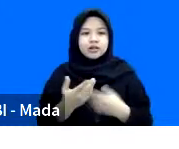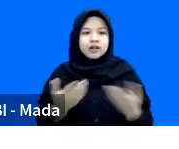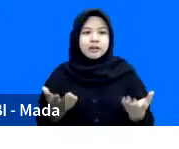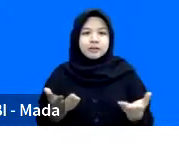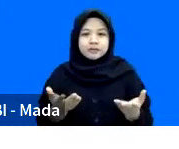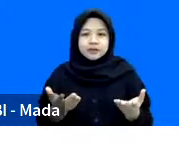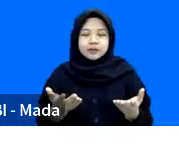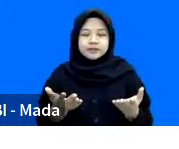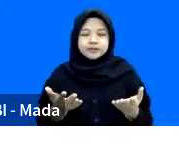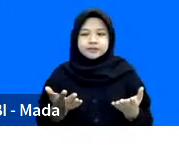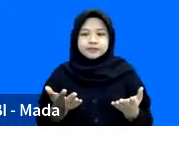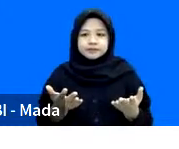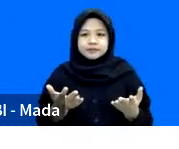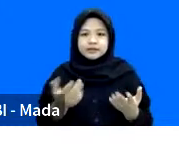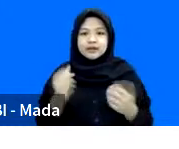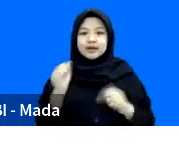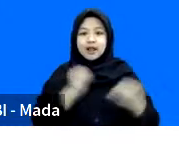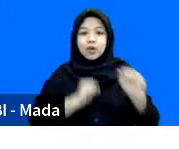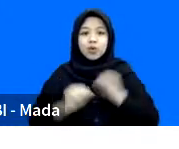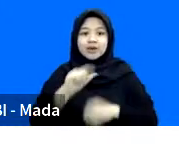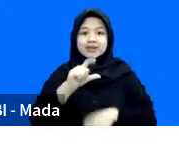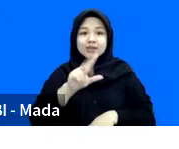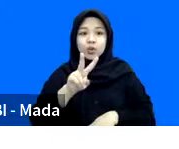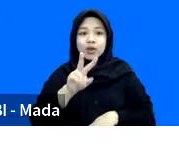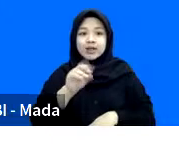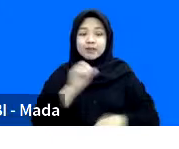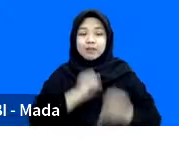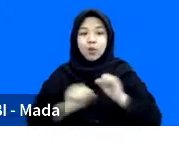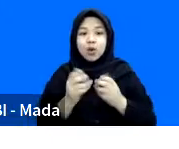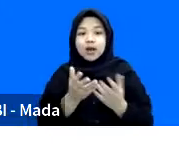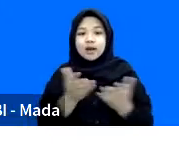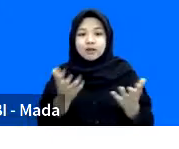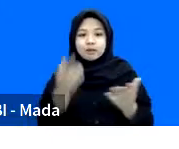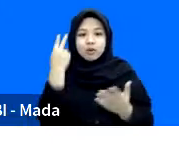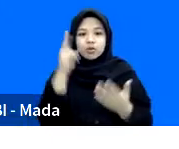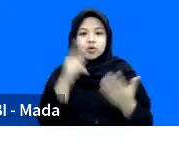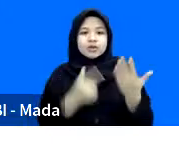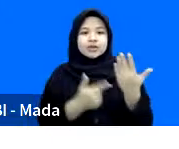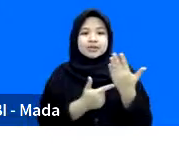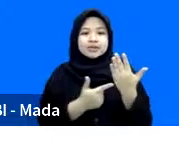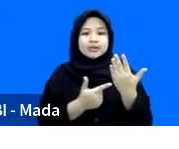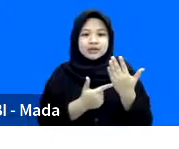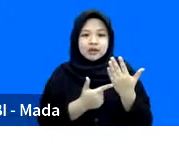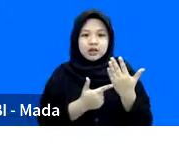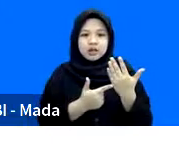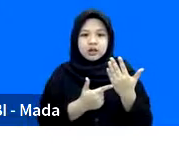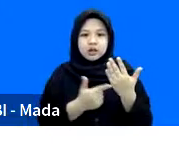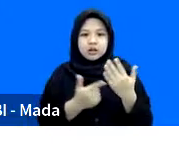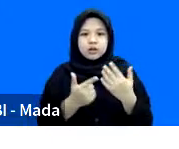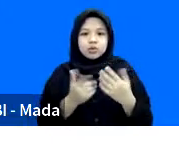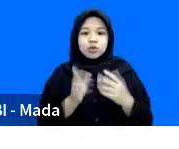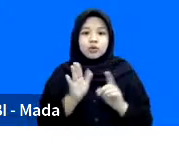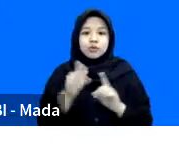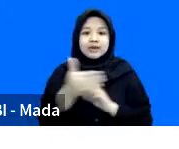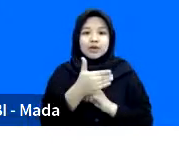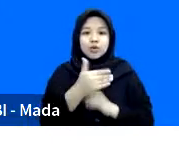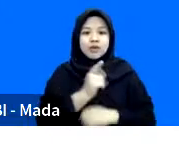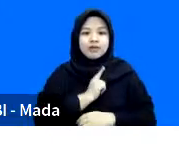on digitalizations have created in the realm of privacy protections and also free